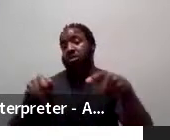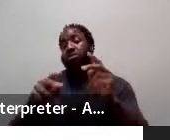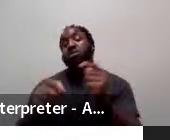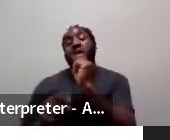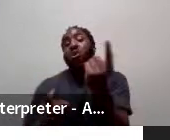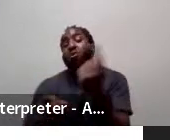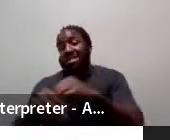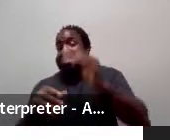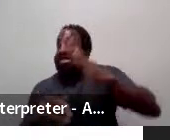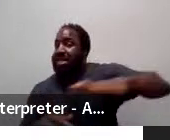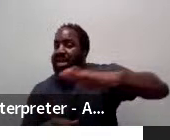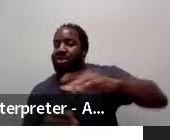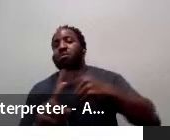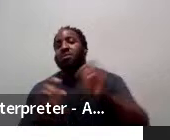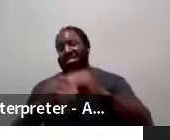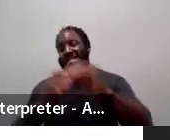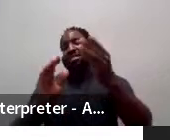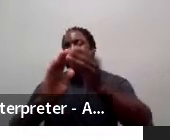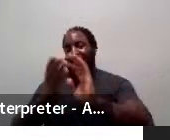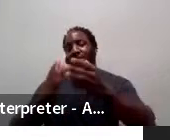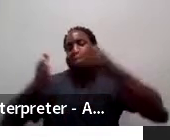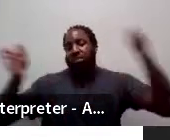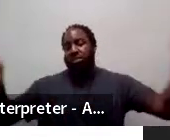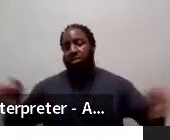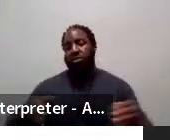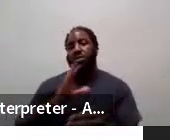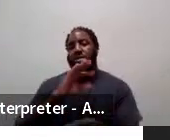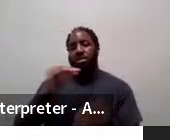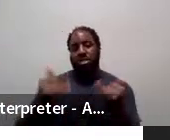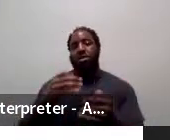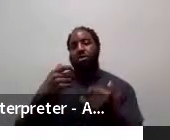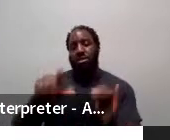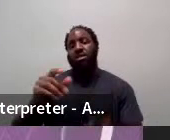at large. And with that, I'll hand it off to my colleague, Ton Doiling.